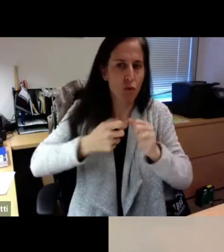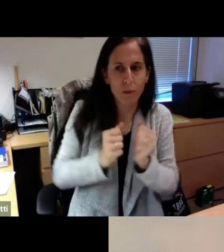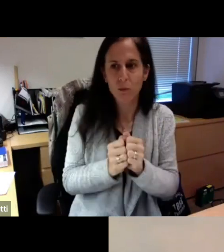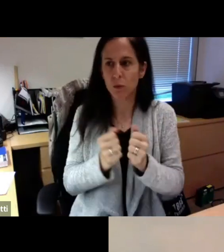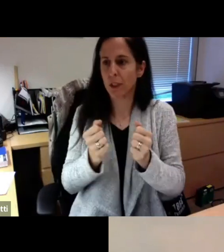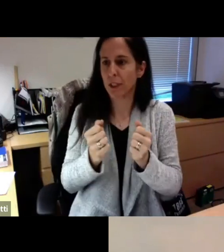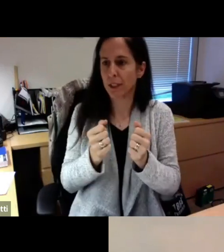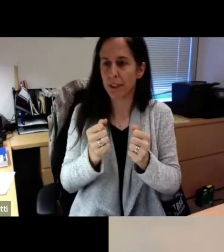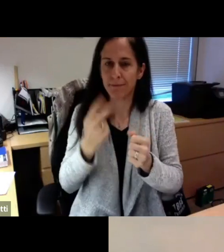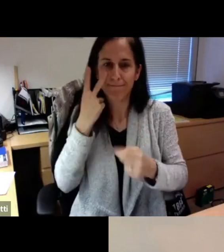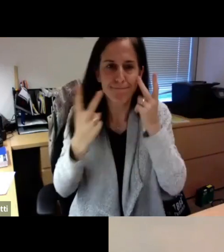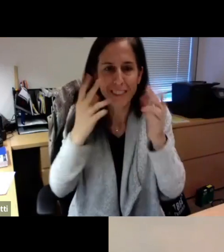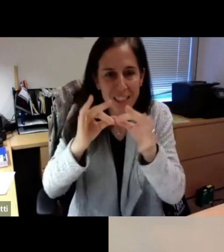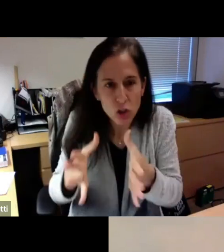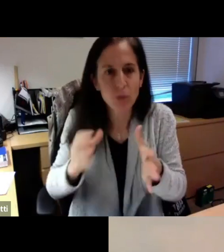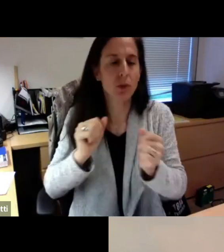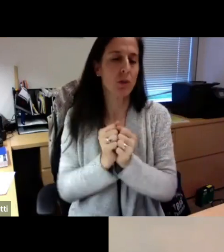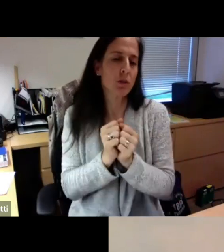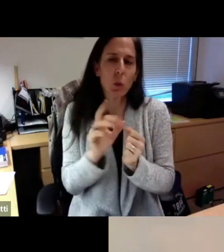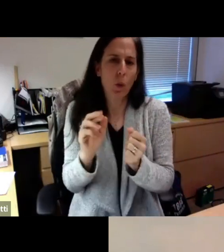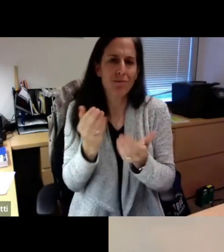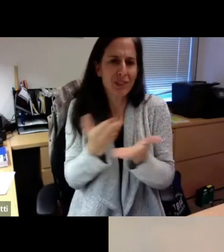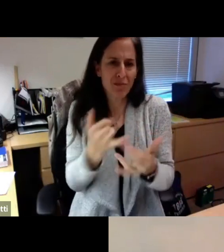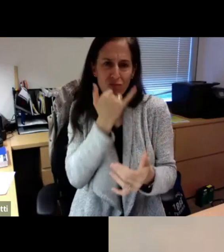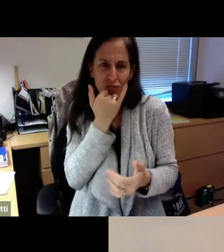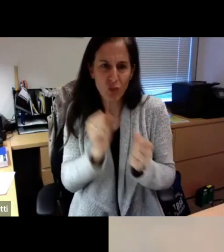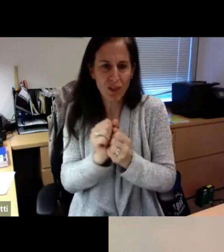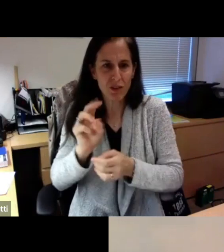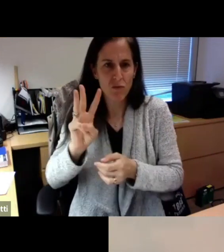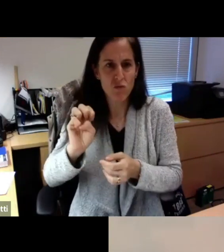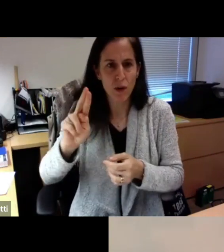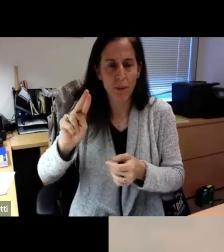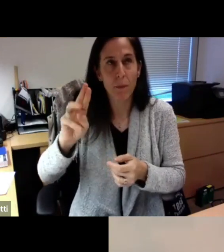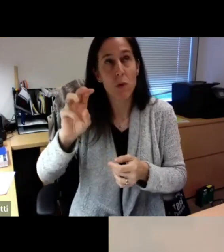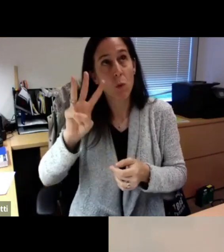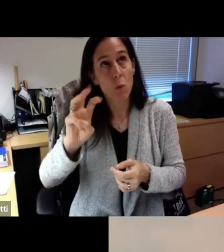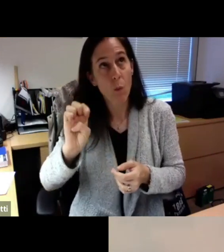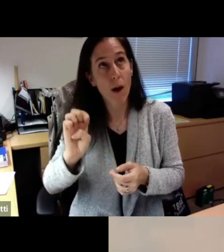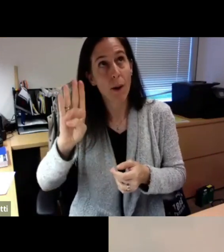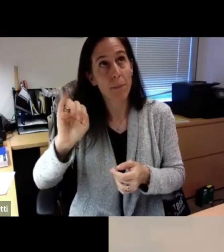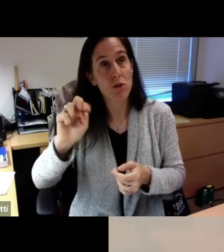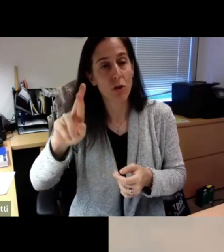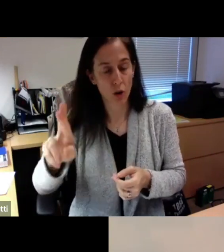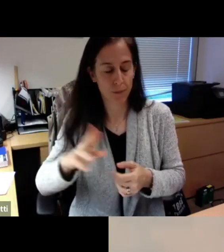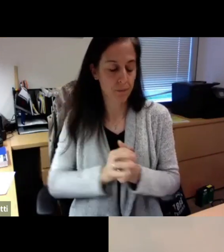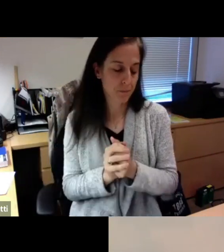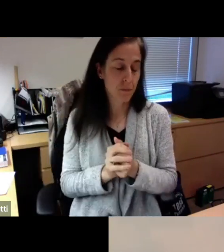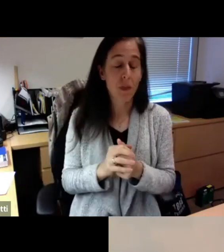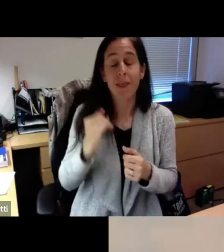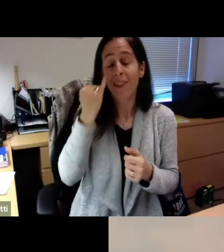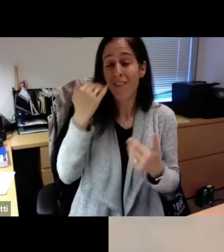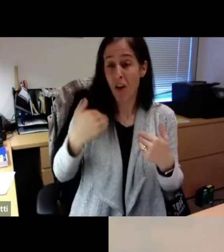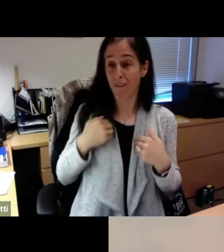of if you are having any difficulties visually accessing the content or the interpreter, any issues with the